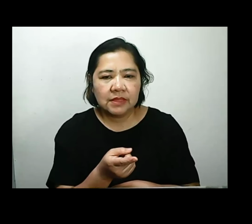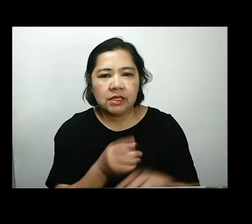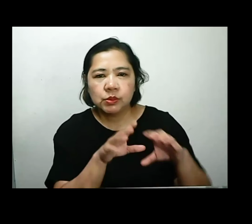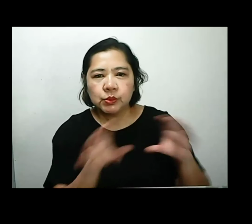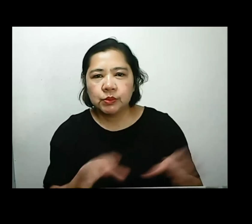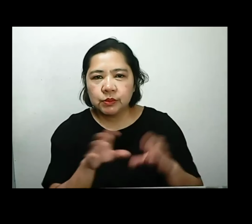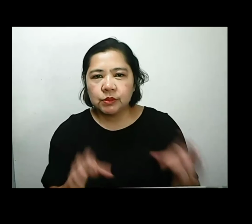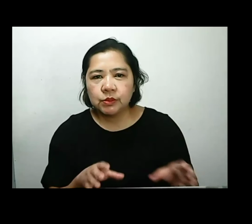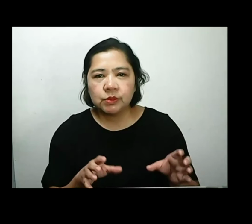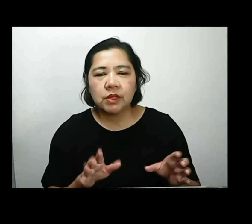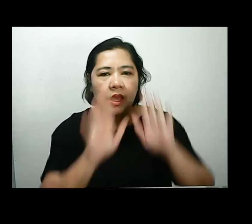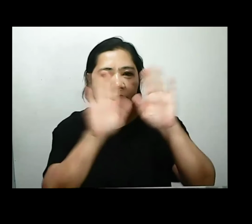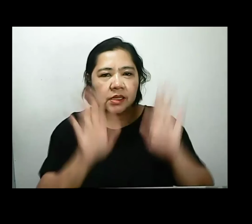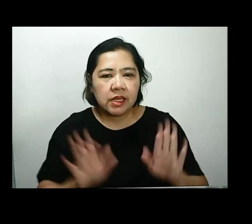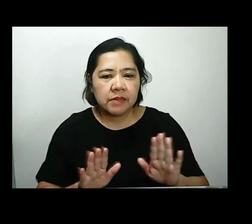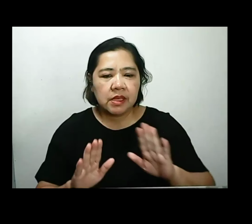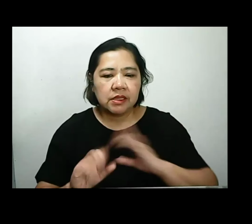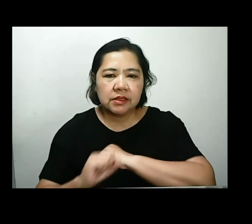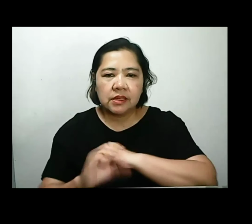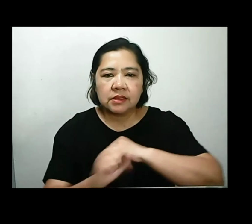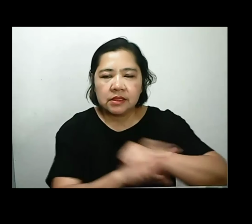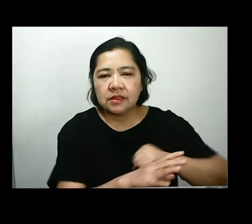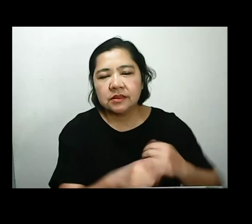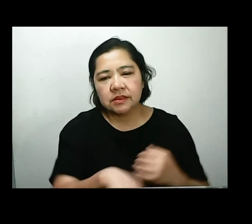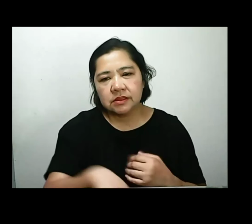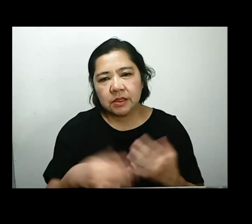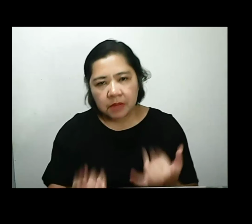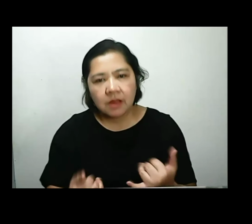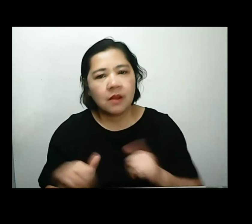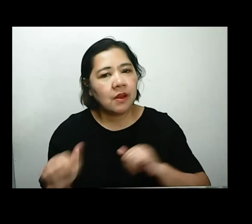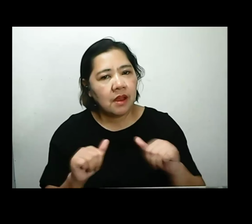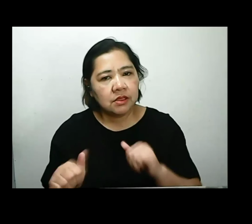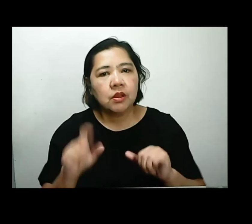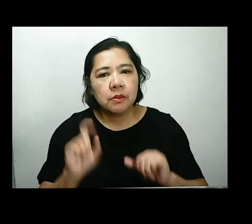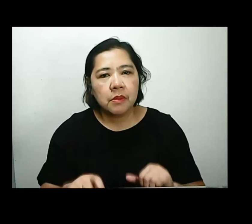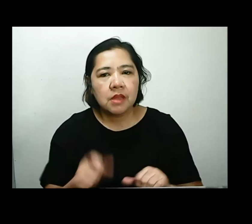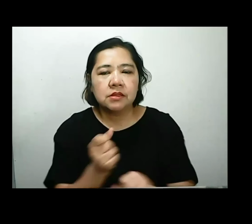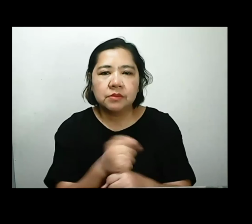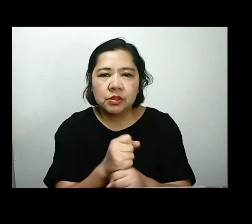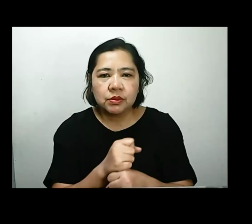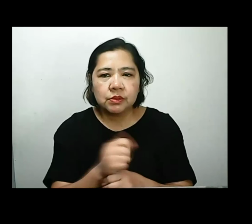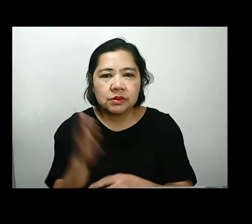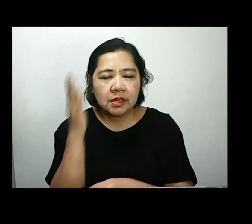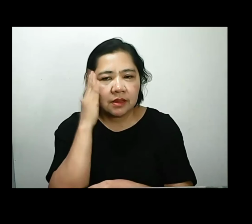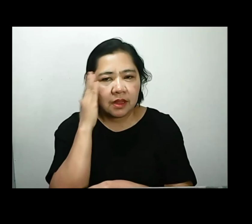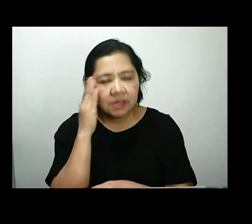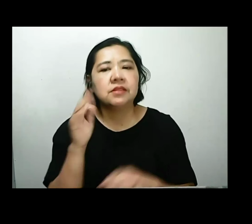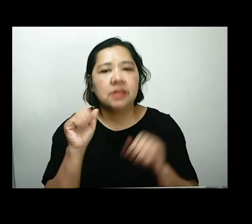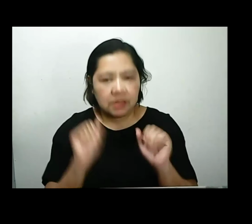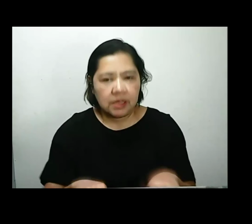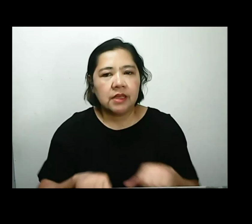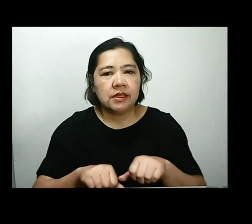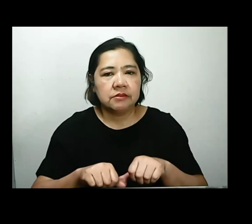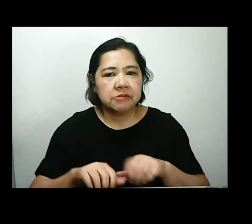know, climate activism now and climate action, we should produce knowledge that is actionable and